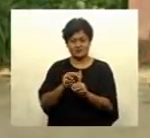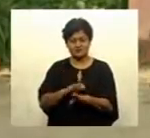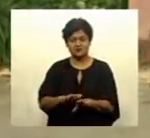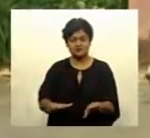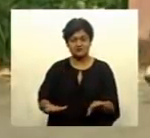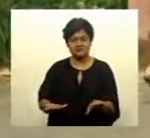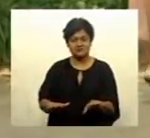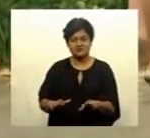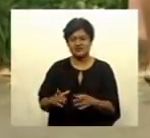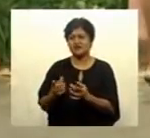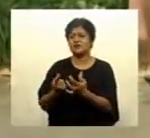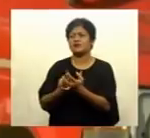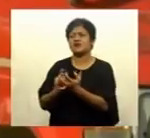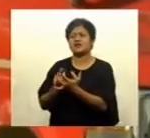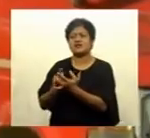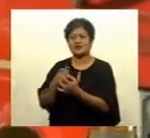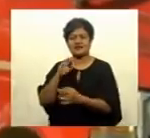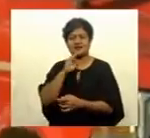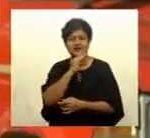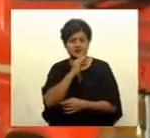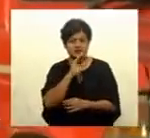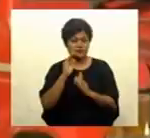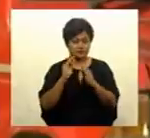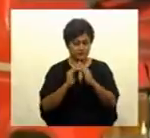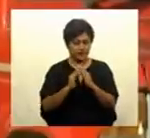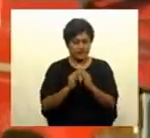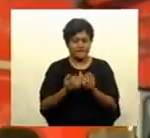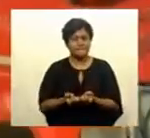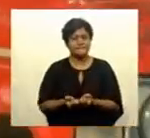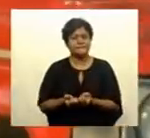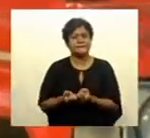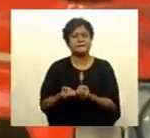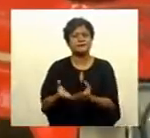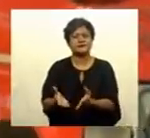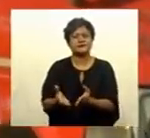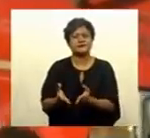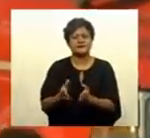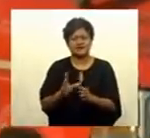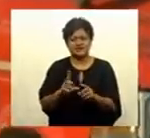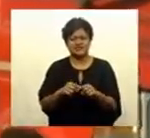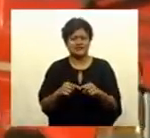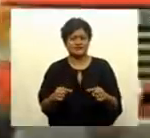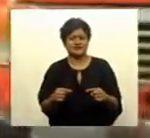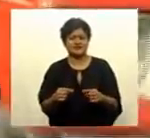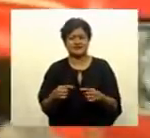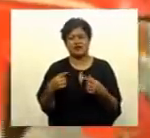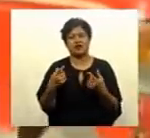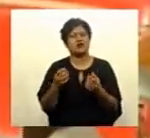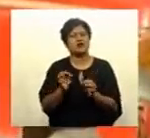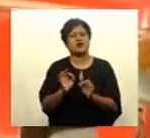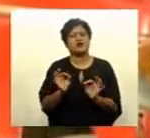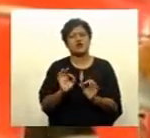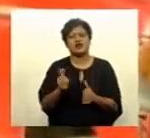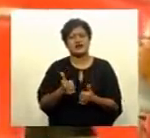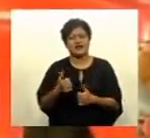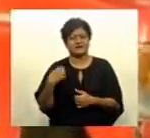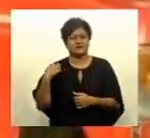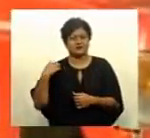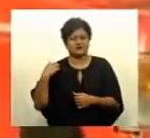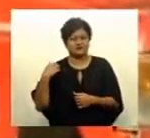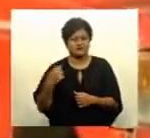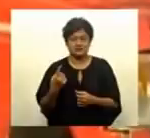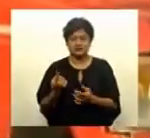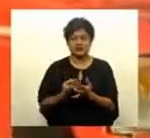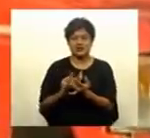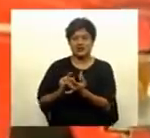other cousins at home alone. So I just came to drop her luggage because they ran short of clothes. For Iowane Wanga, they continue to